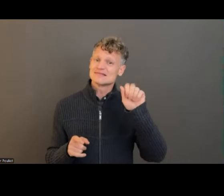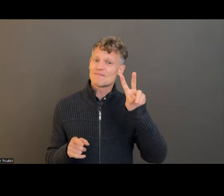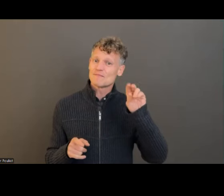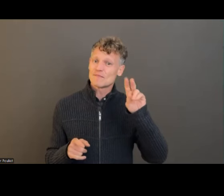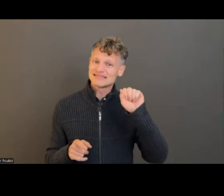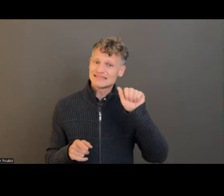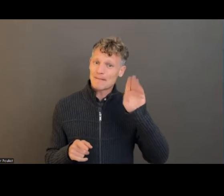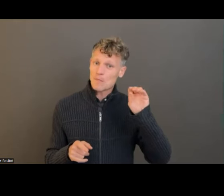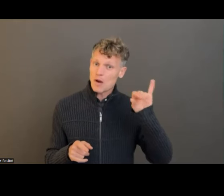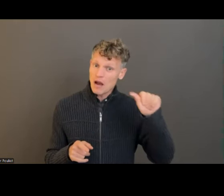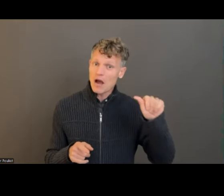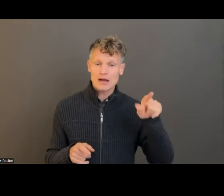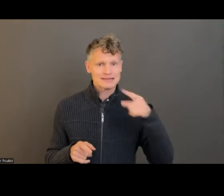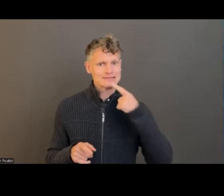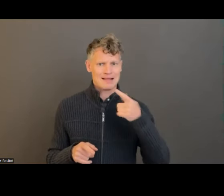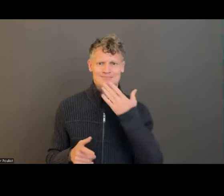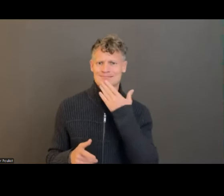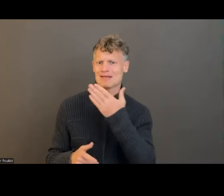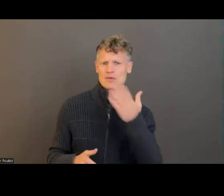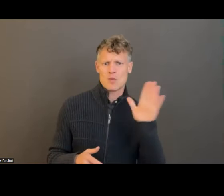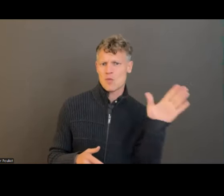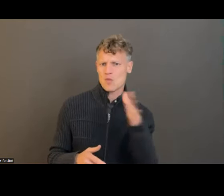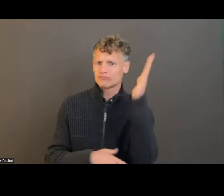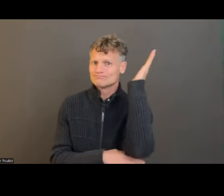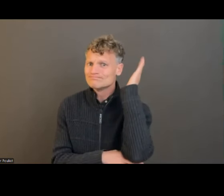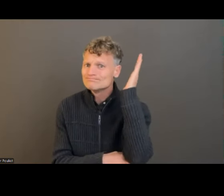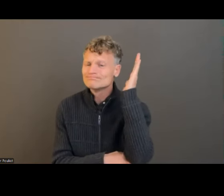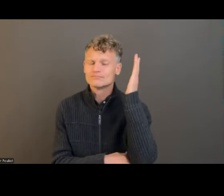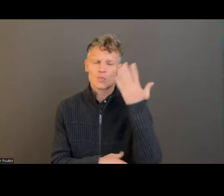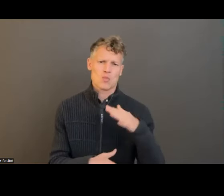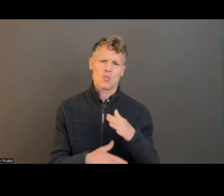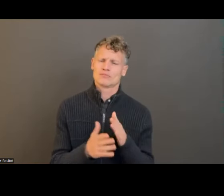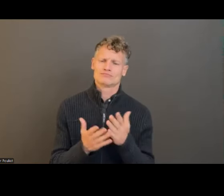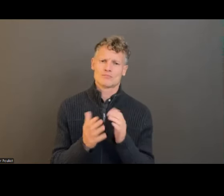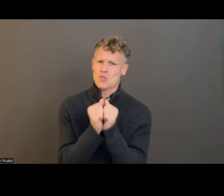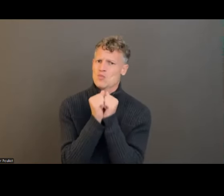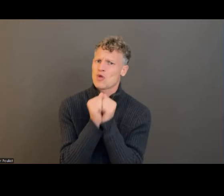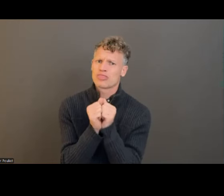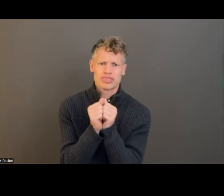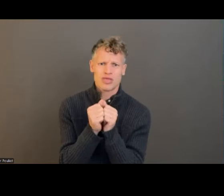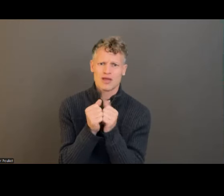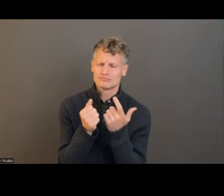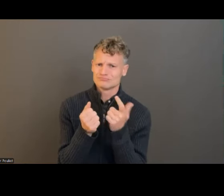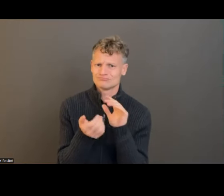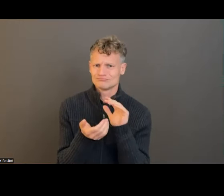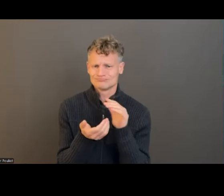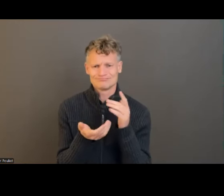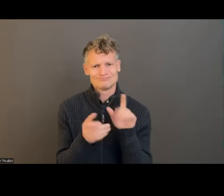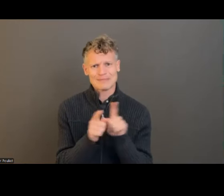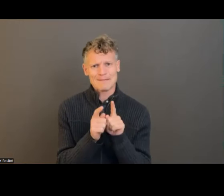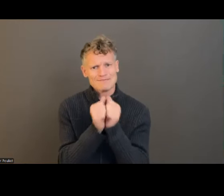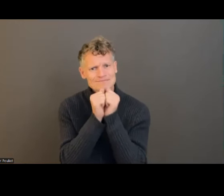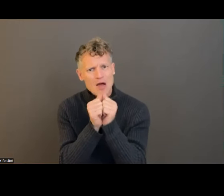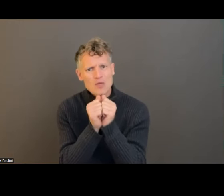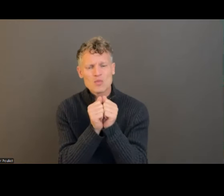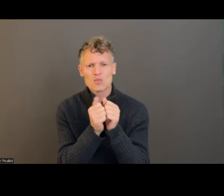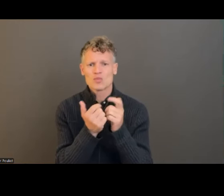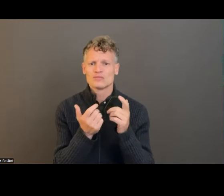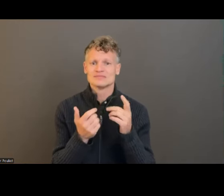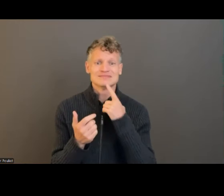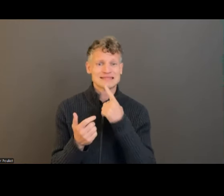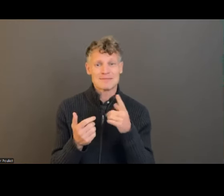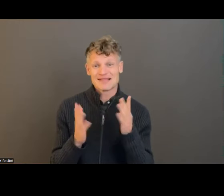speakers for your invaluable insight. Thank you for all of our colleagues in PAHO, Core NTD, MYT that